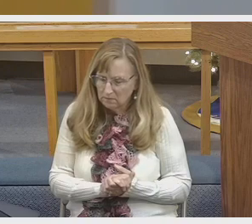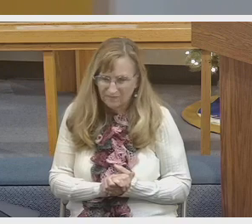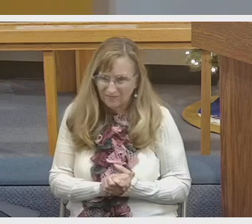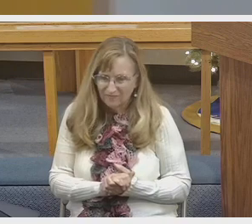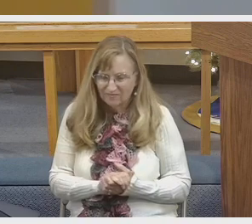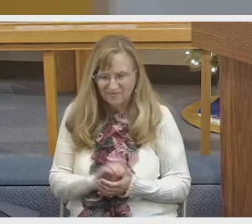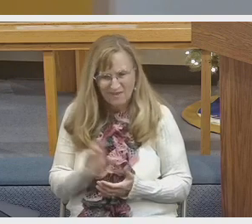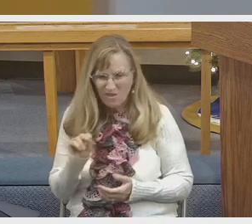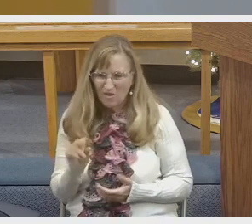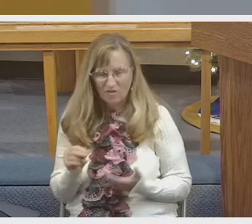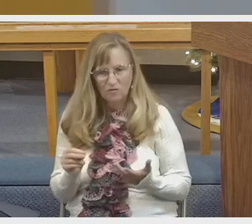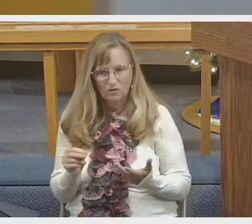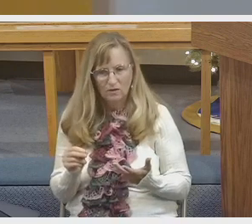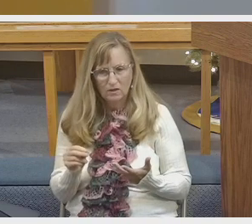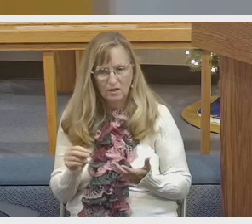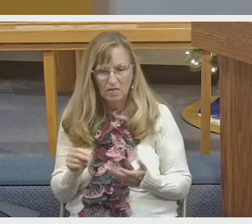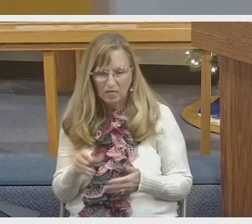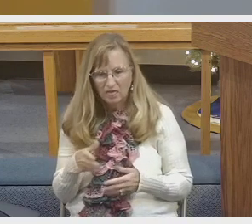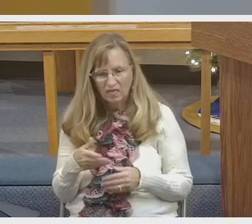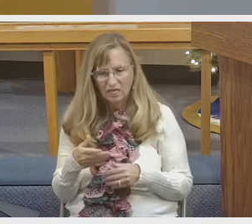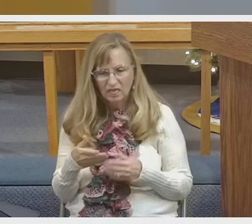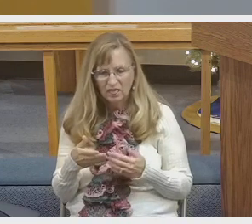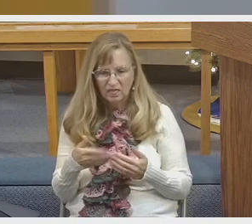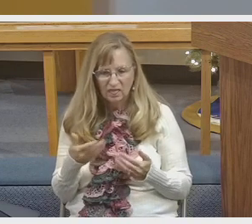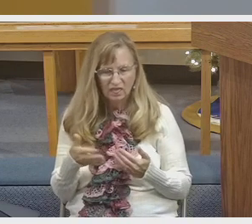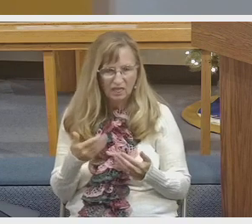It was this light peddling of the law.